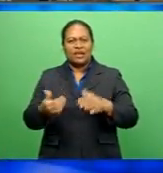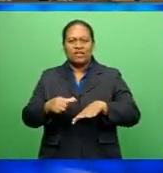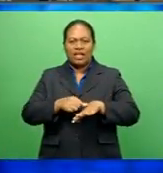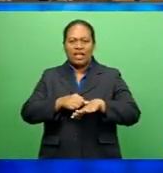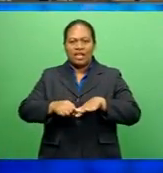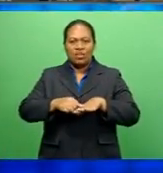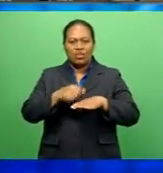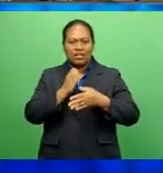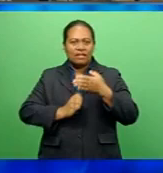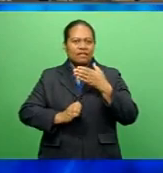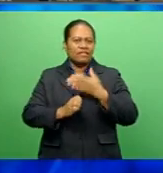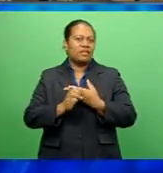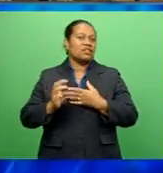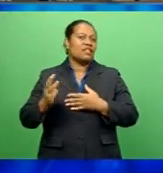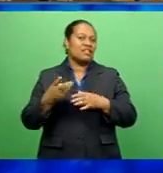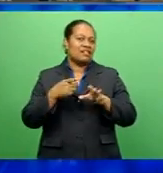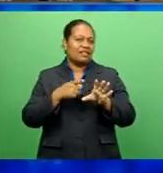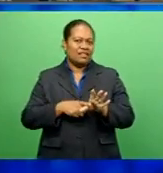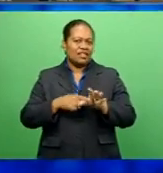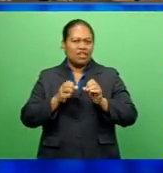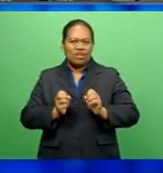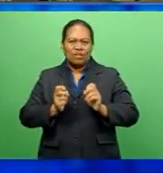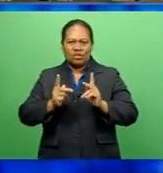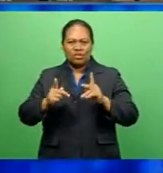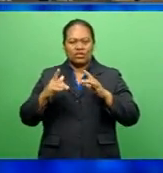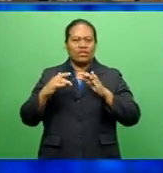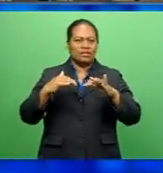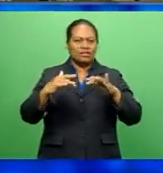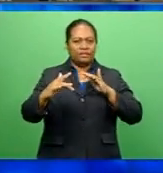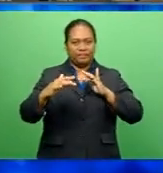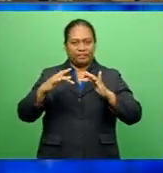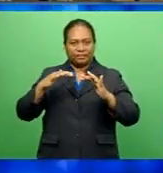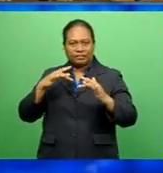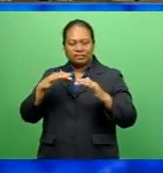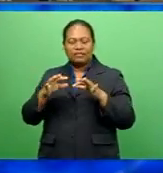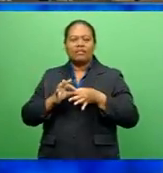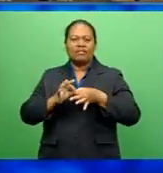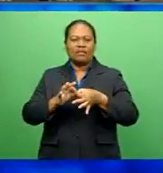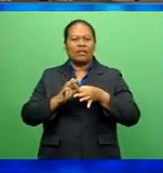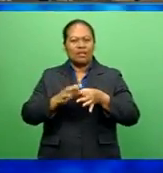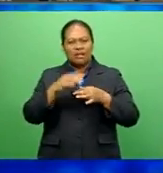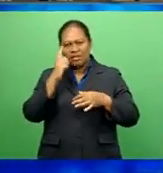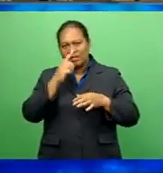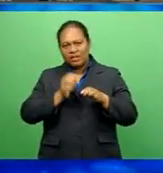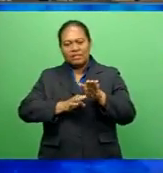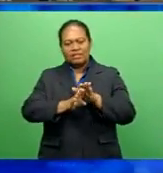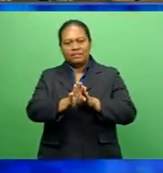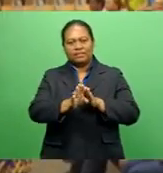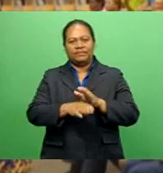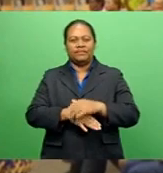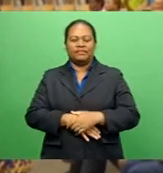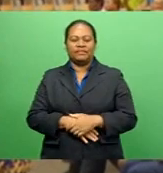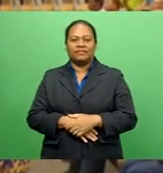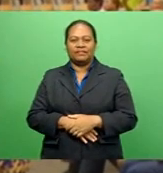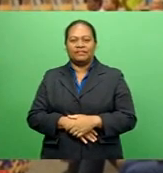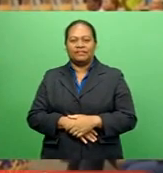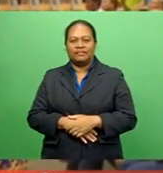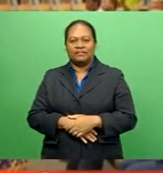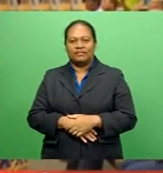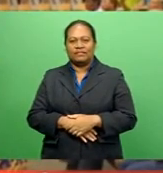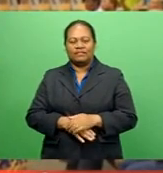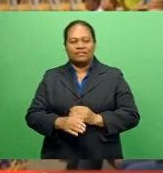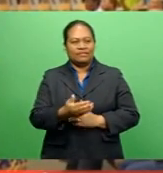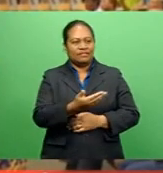3rd year, offers opportunities for networking, business, coaching and skills development. Lina Reese reports. This